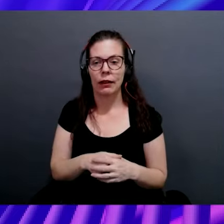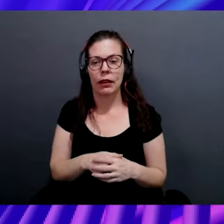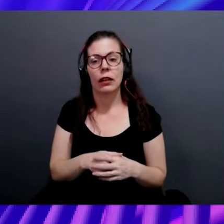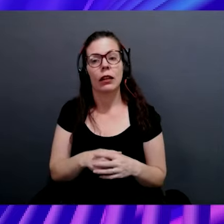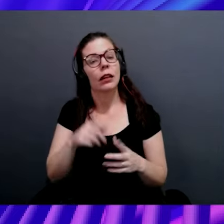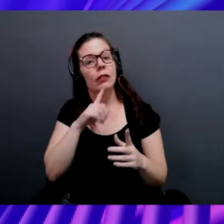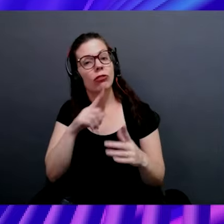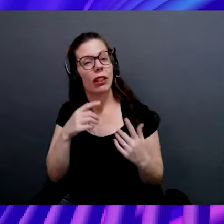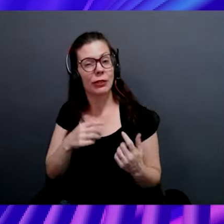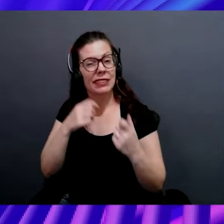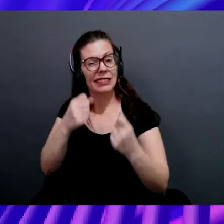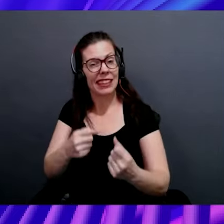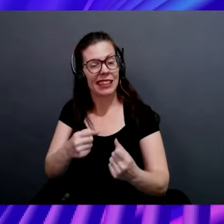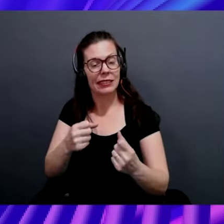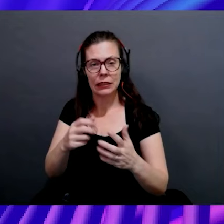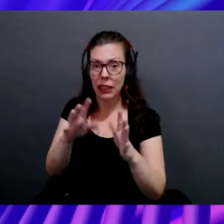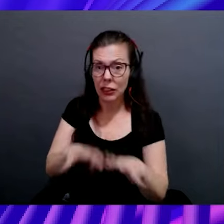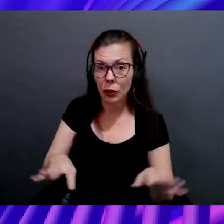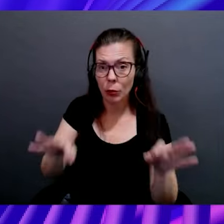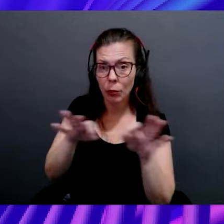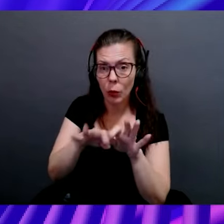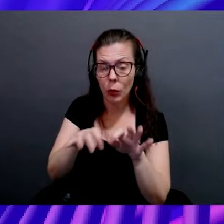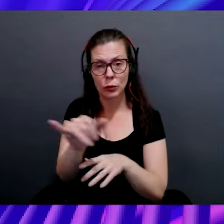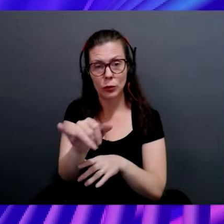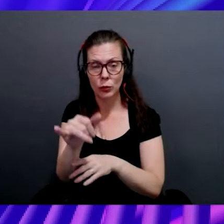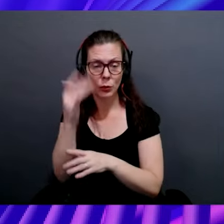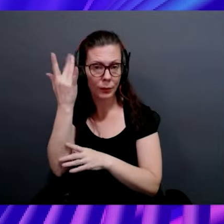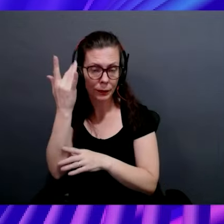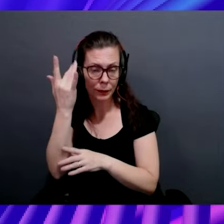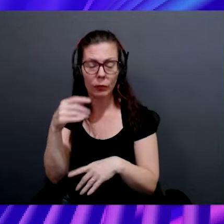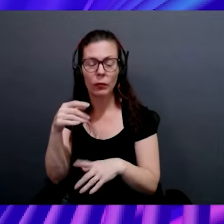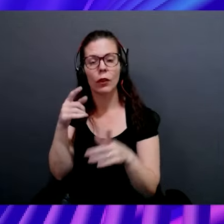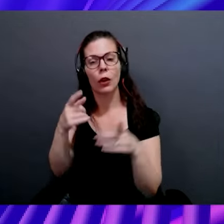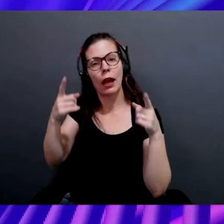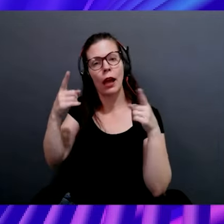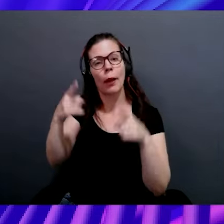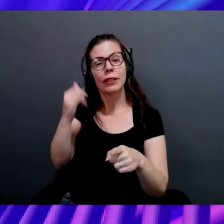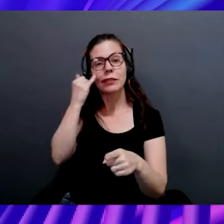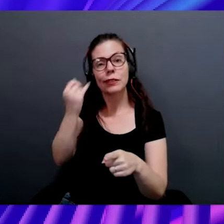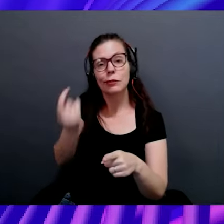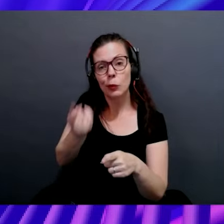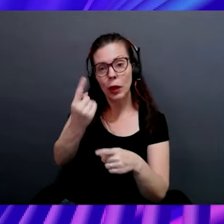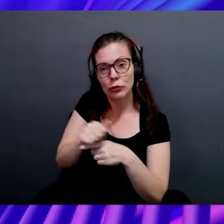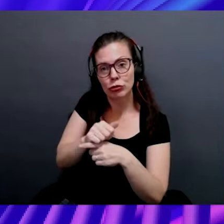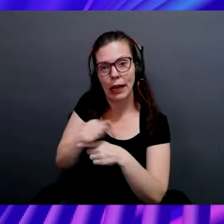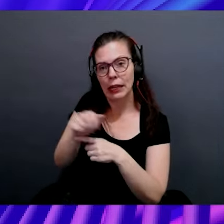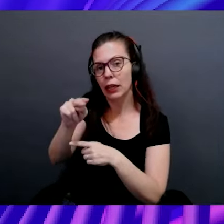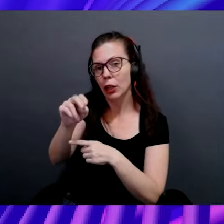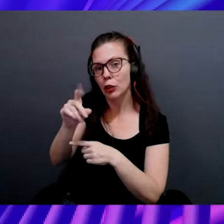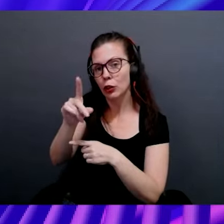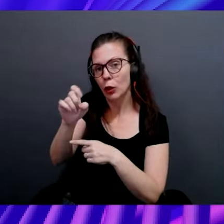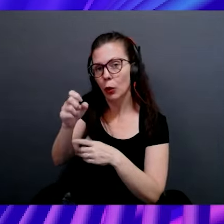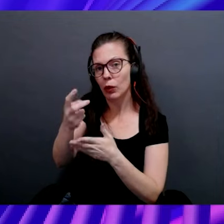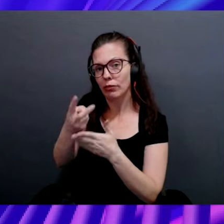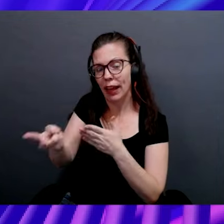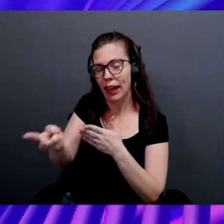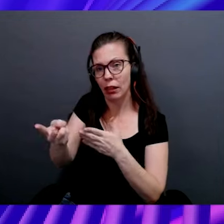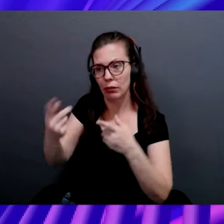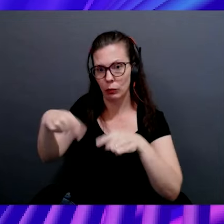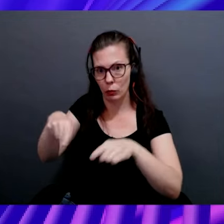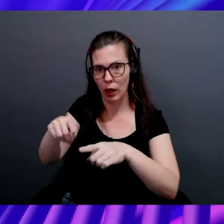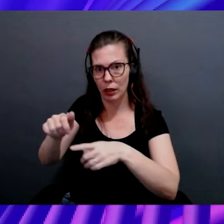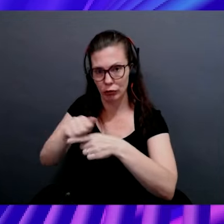resiliency is also very important, because what happens if one of the training nodes fails in the middle of the training? Do you